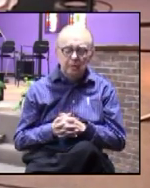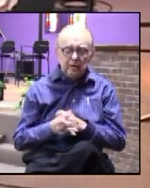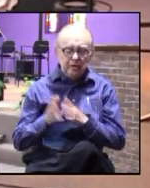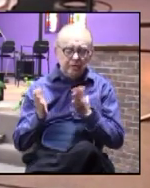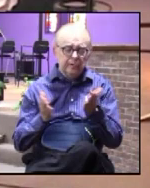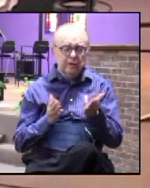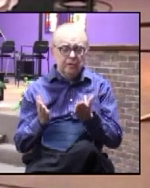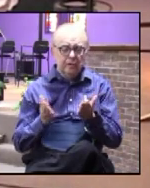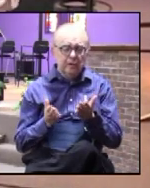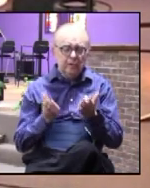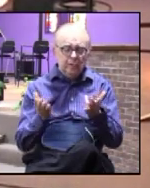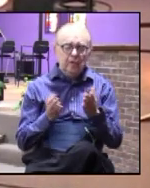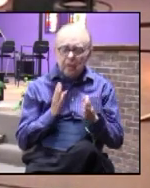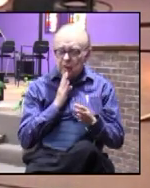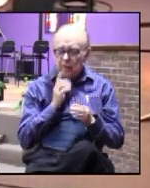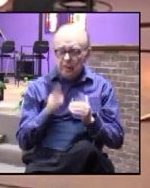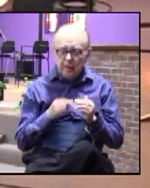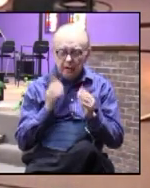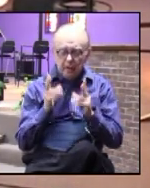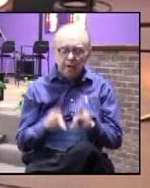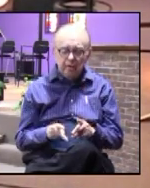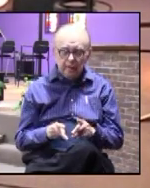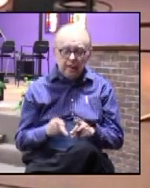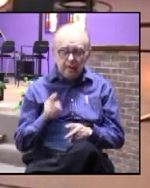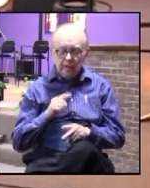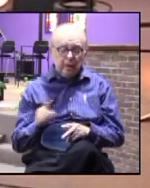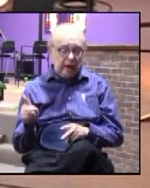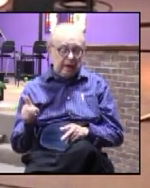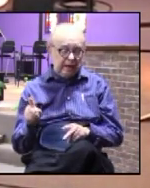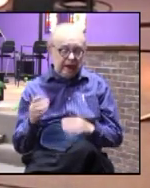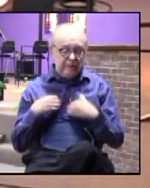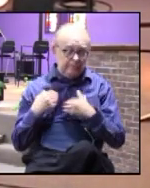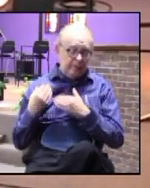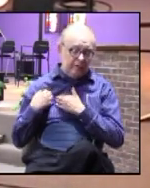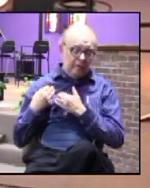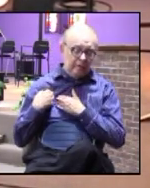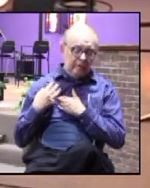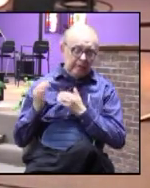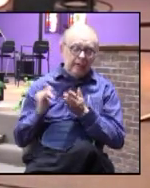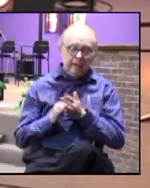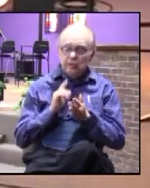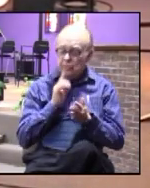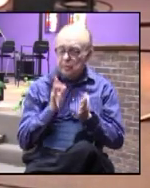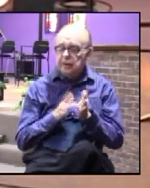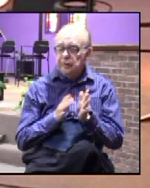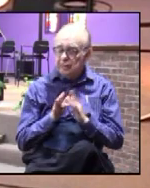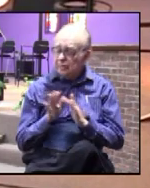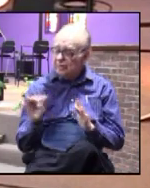Service. You want to talk about somebody that could have been distracted and burdened? That's Jesus.